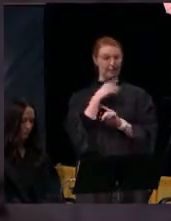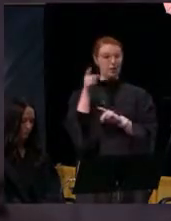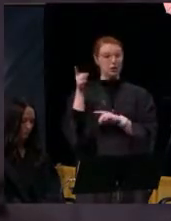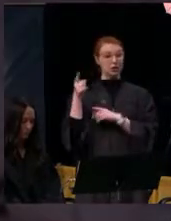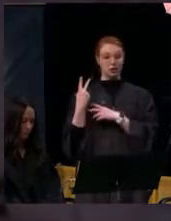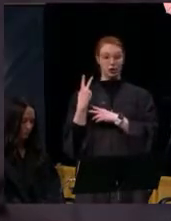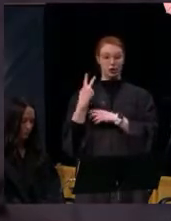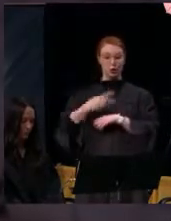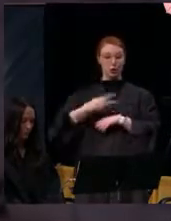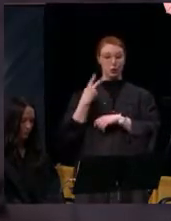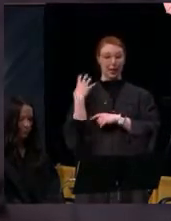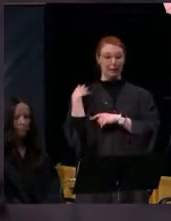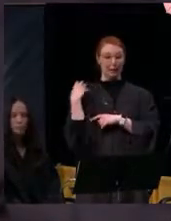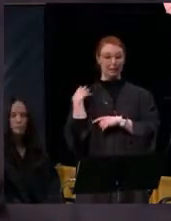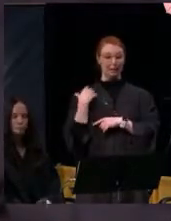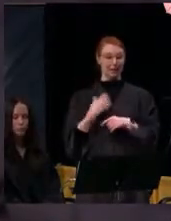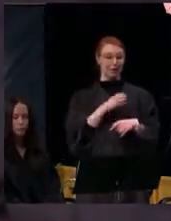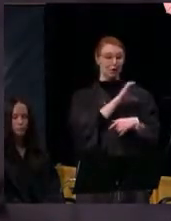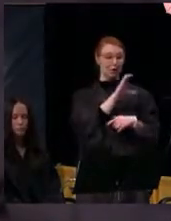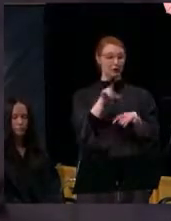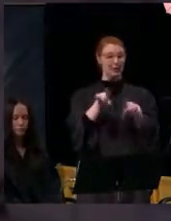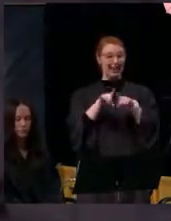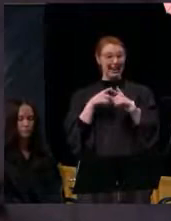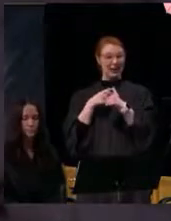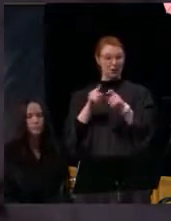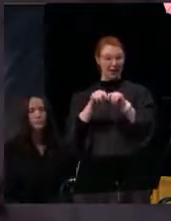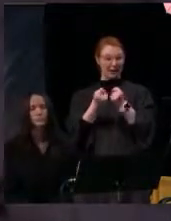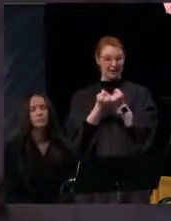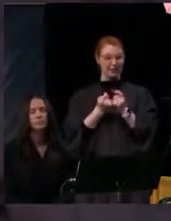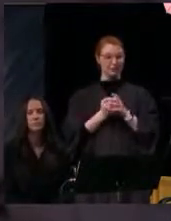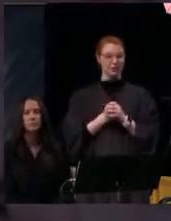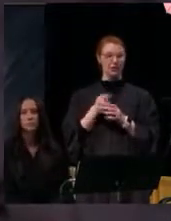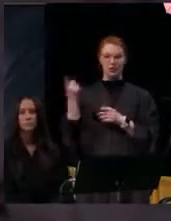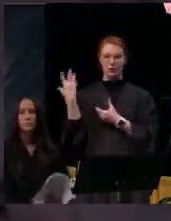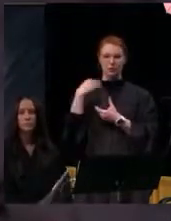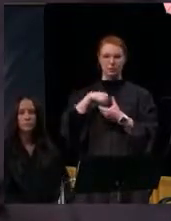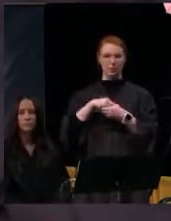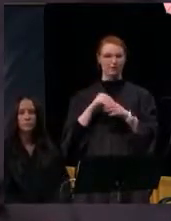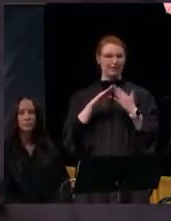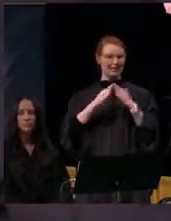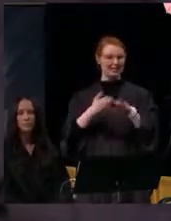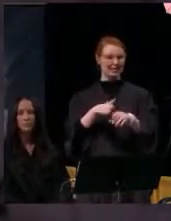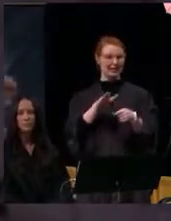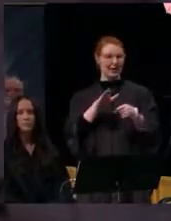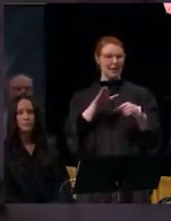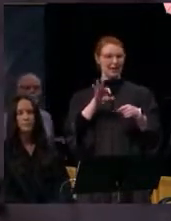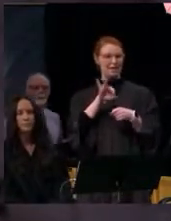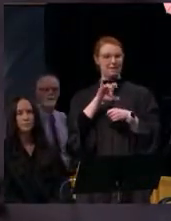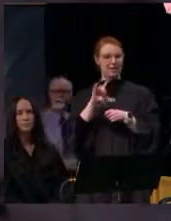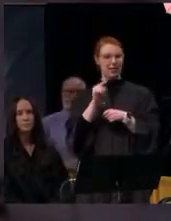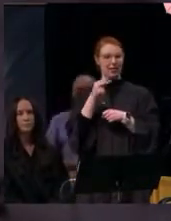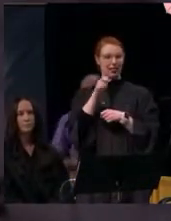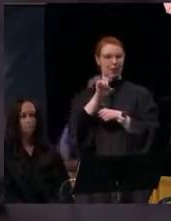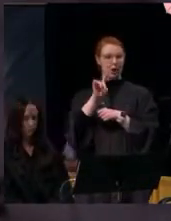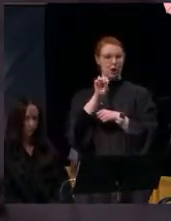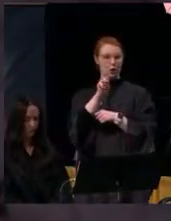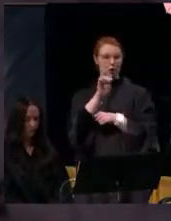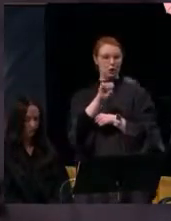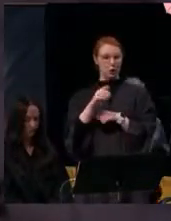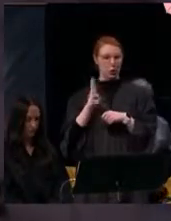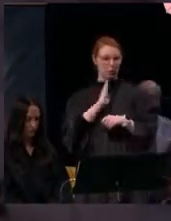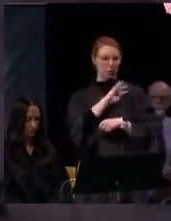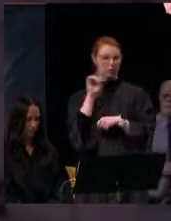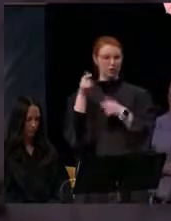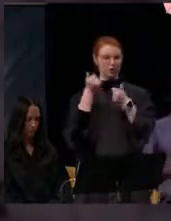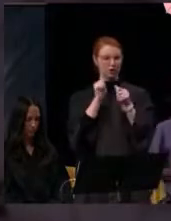varsity cross-country and track teams. She was part of the city's Fill the Dome board, where she worked diligently to feed hungry families across our